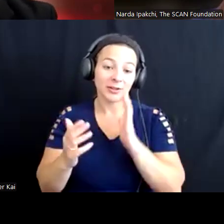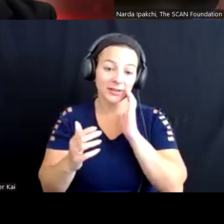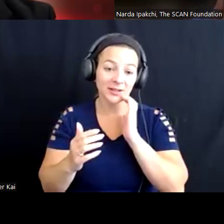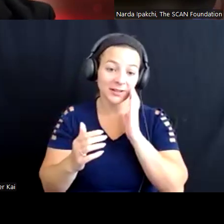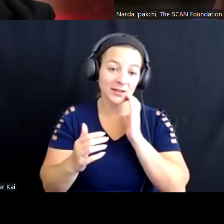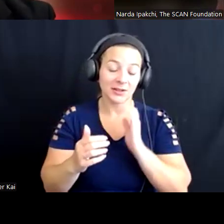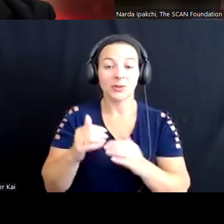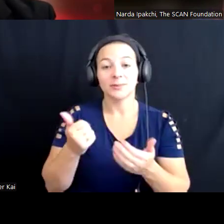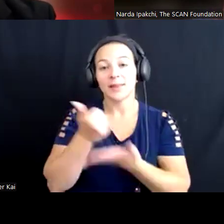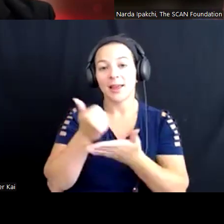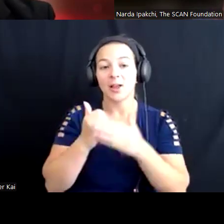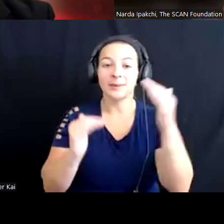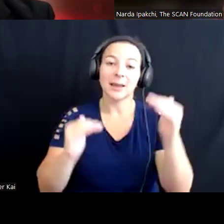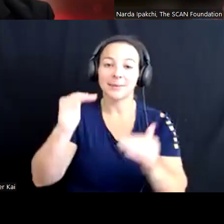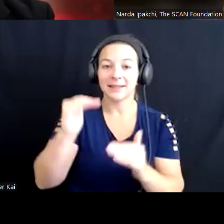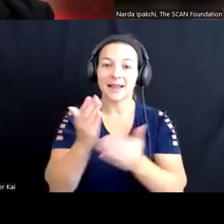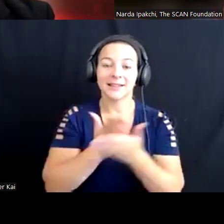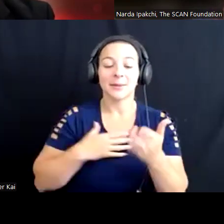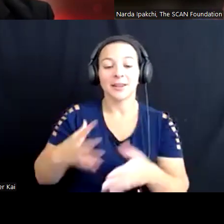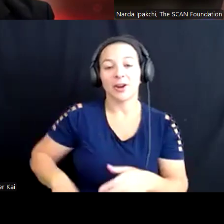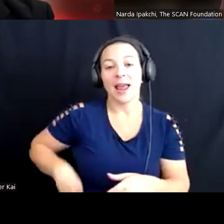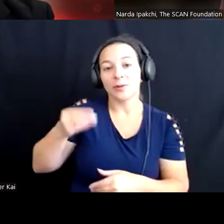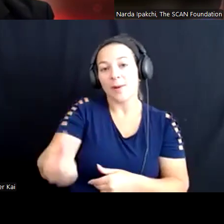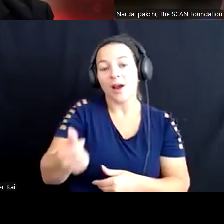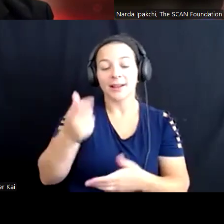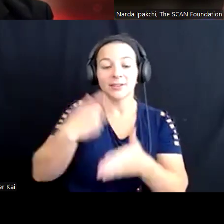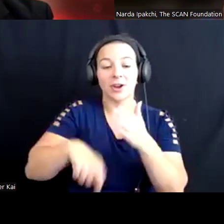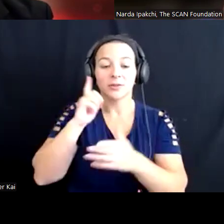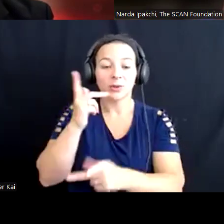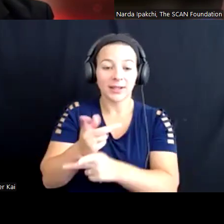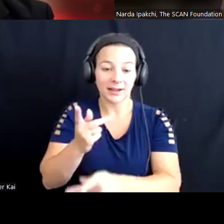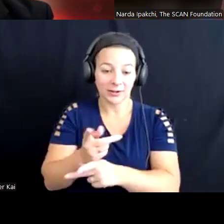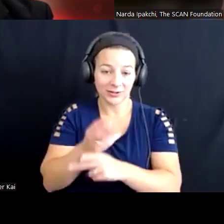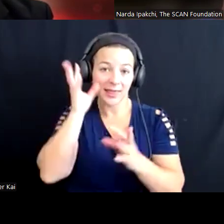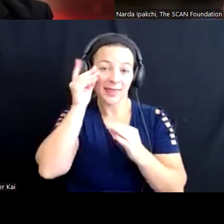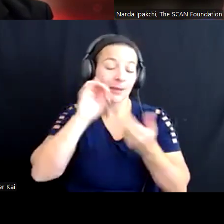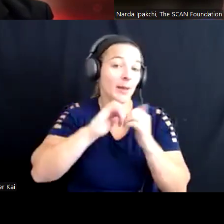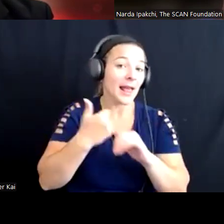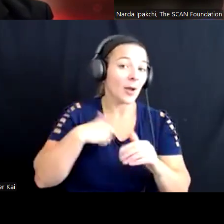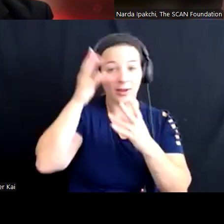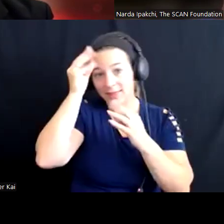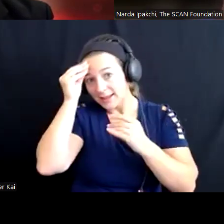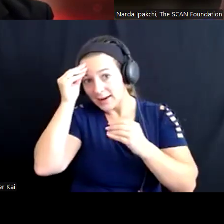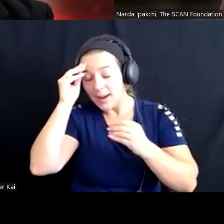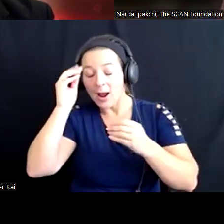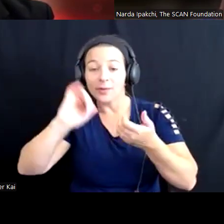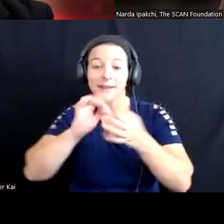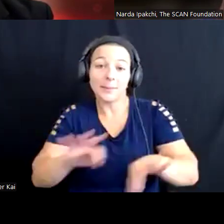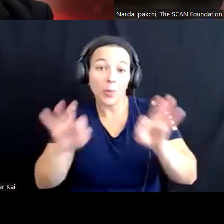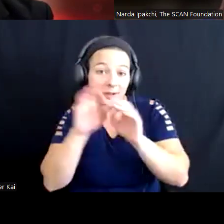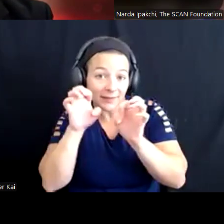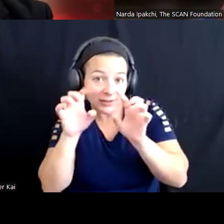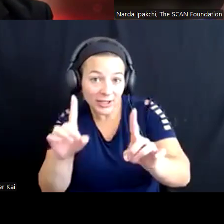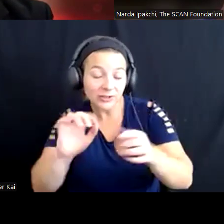caregiving costs. I hope this provides some insights to what AARP is thinking about, how we're looking at the importance of education, how we can contribute